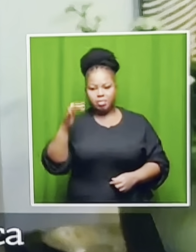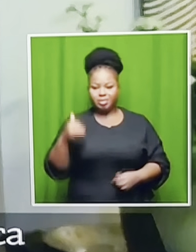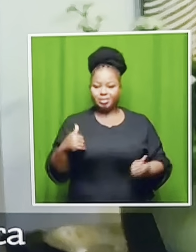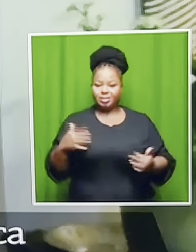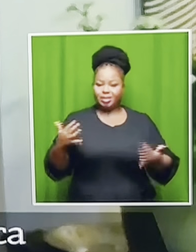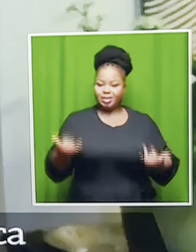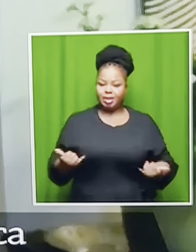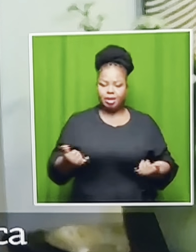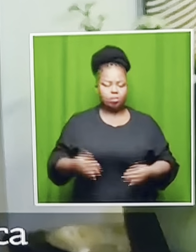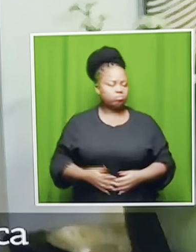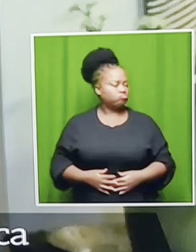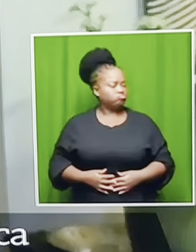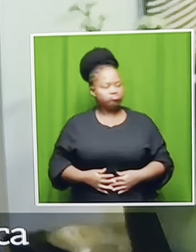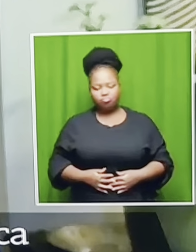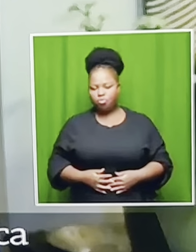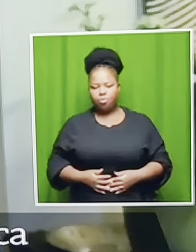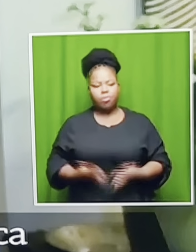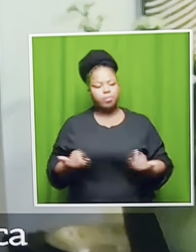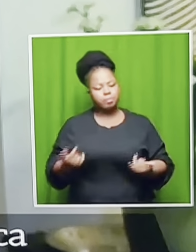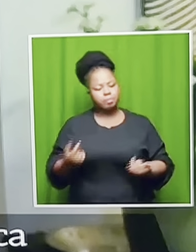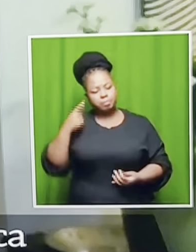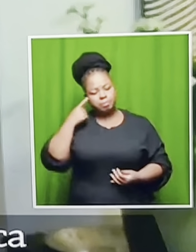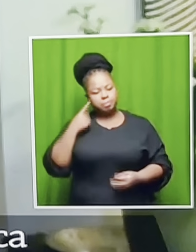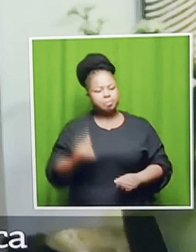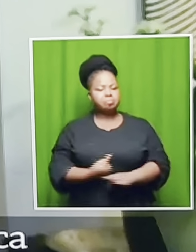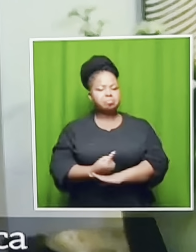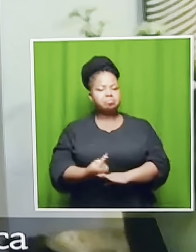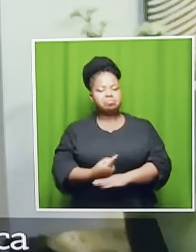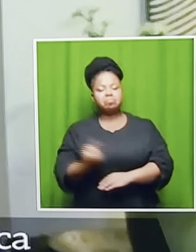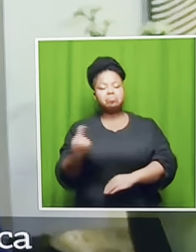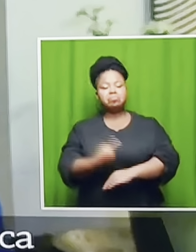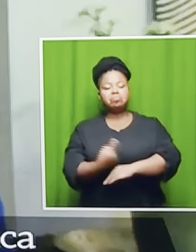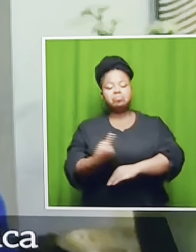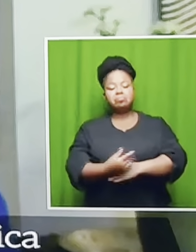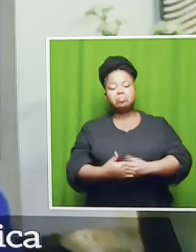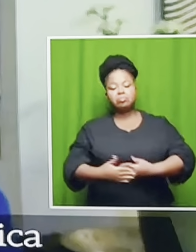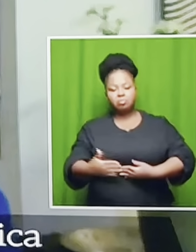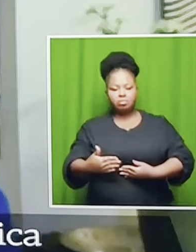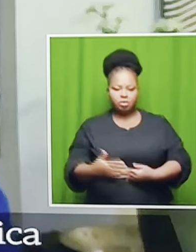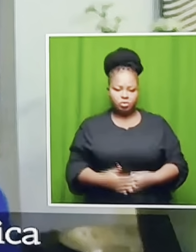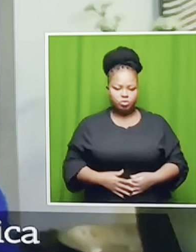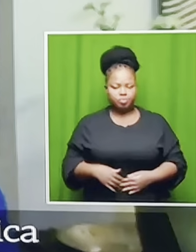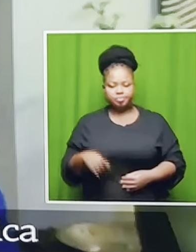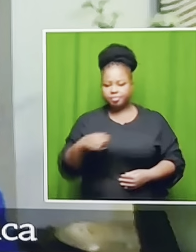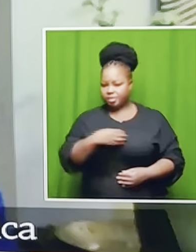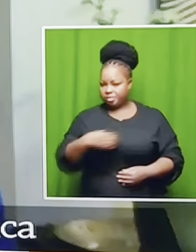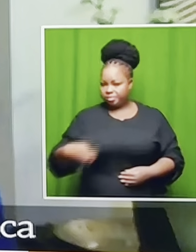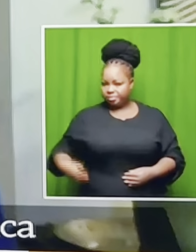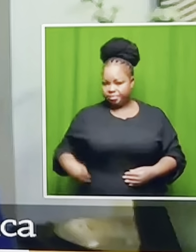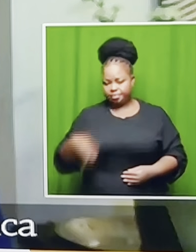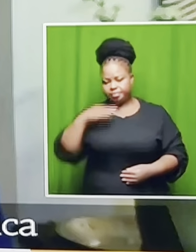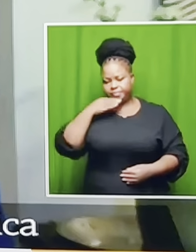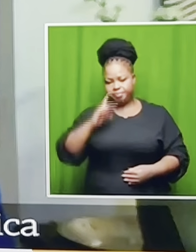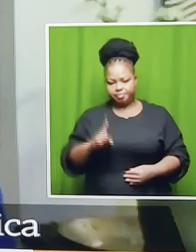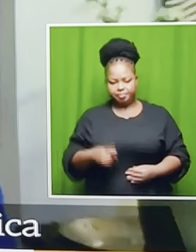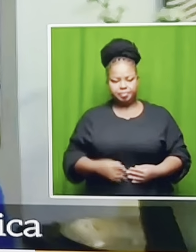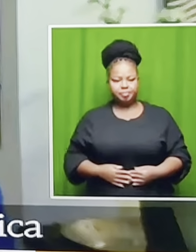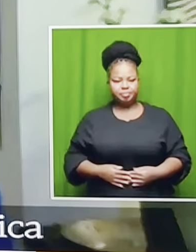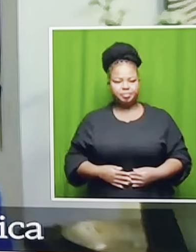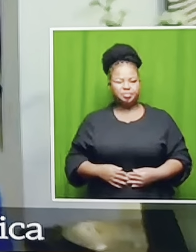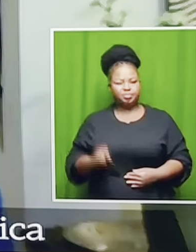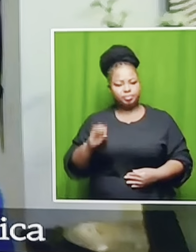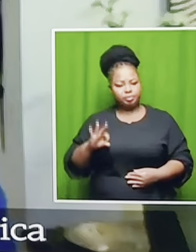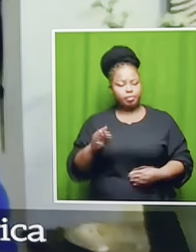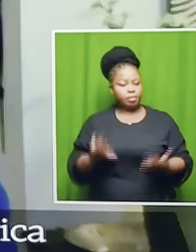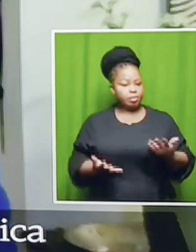their Monday this way. So I think there'll be a few hours or a few days to really come to terms with what the president meant here, and whether it will, of